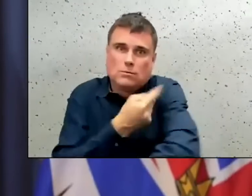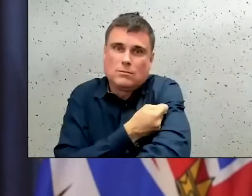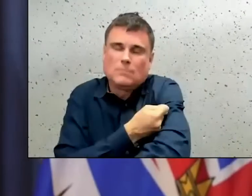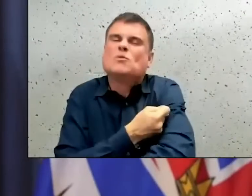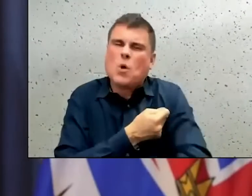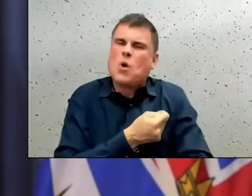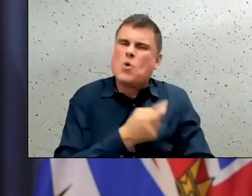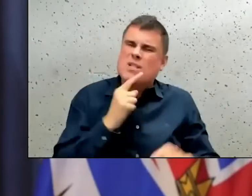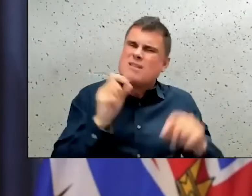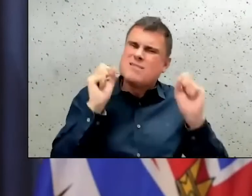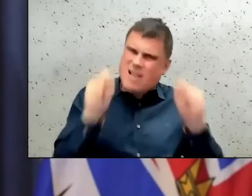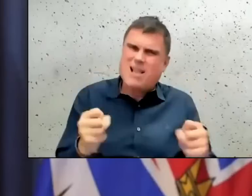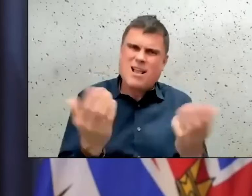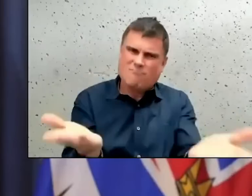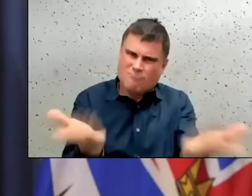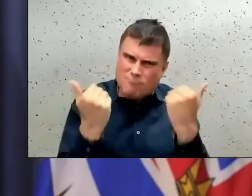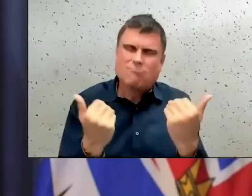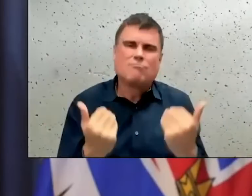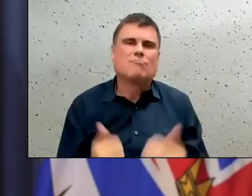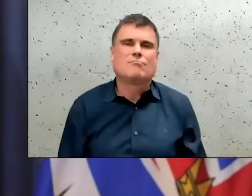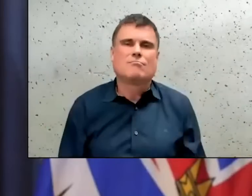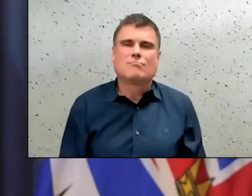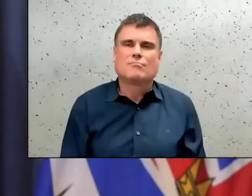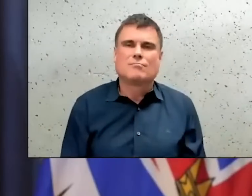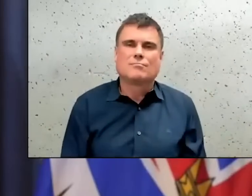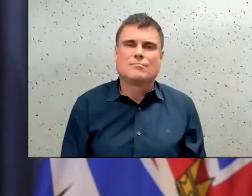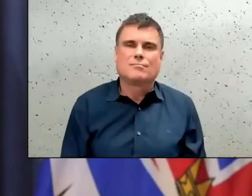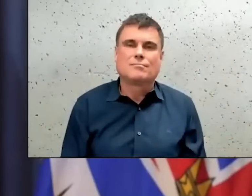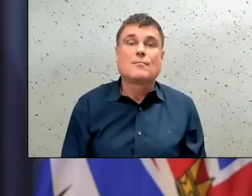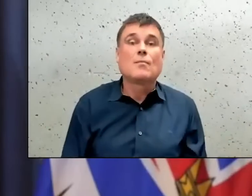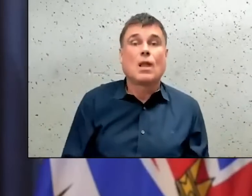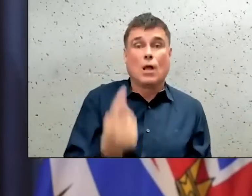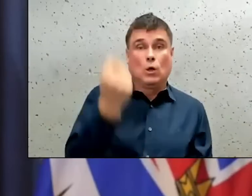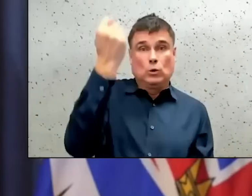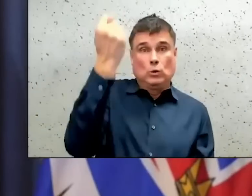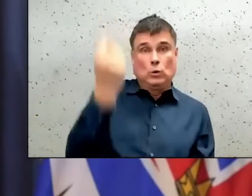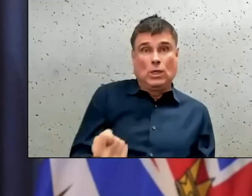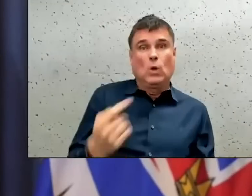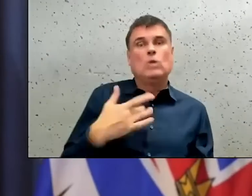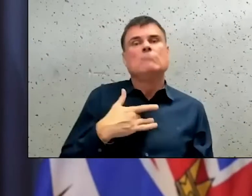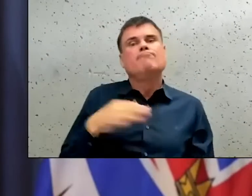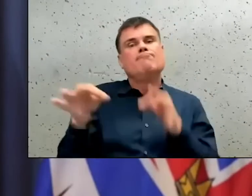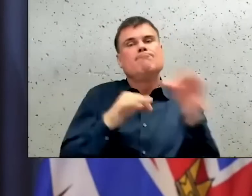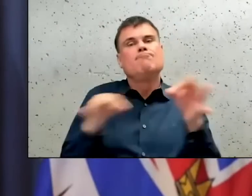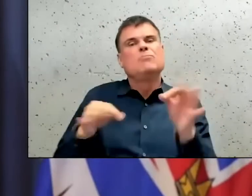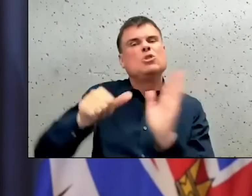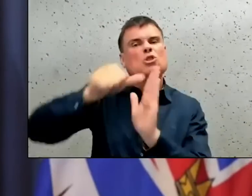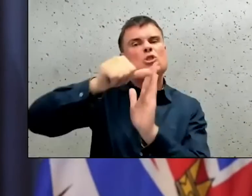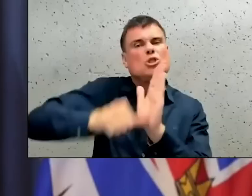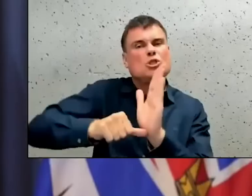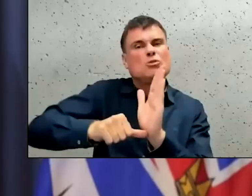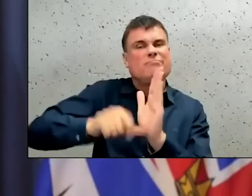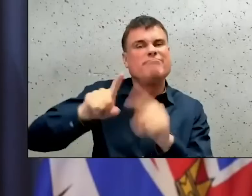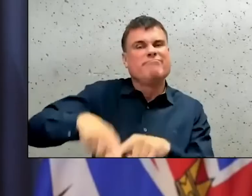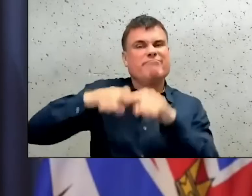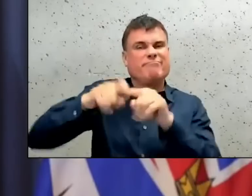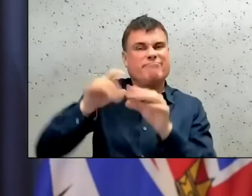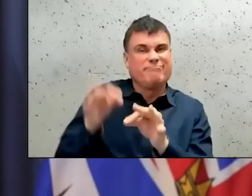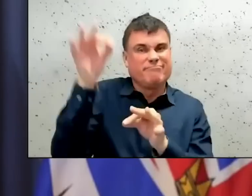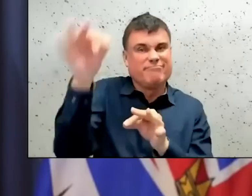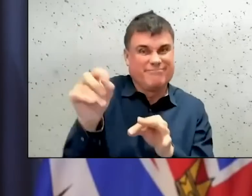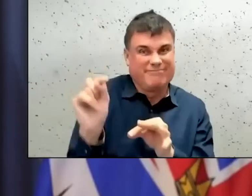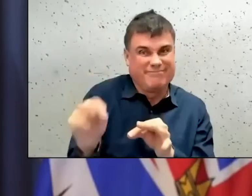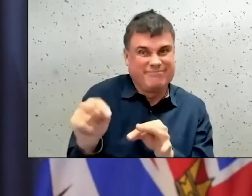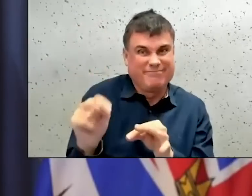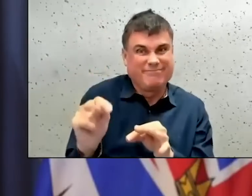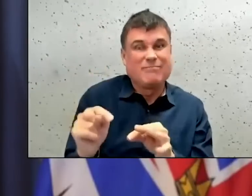On Tuesdays, we report on the continued postponement of some surgeries in some locations in BC. Each and every person who has their surgery postponed